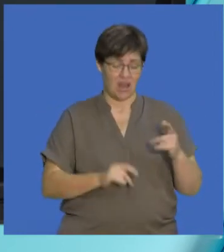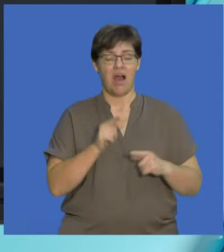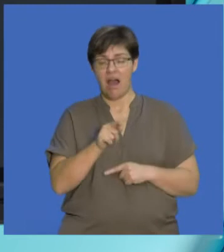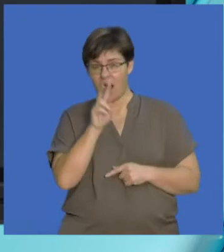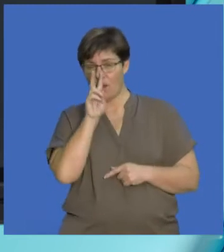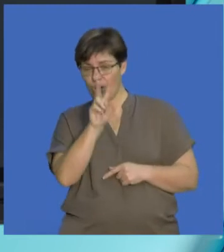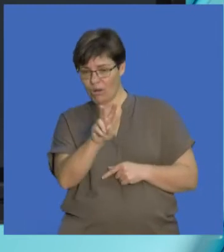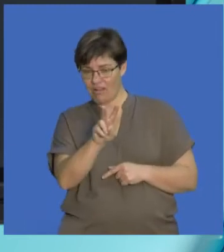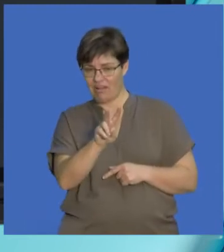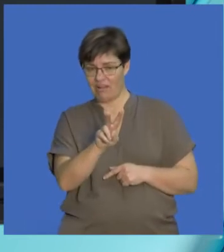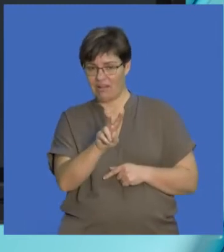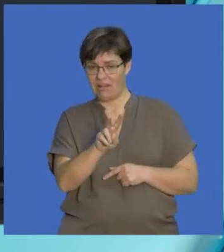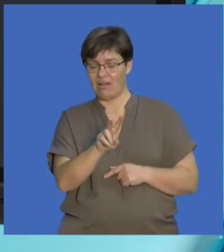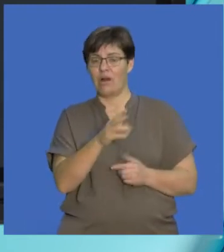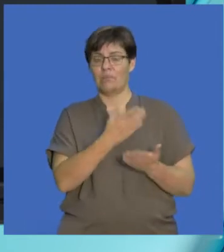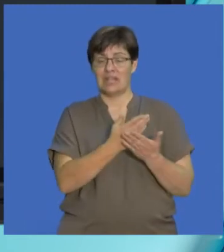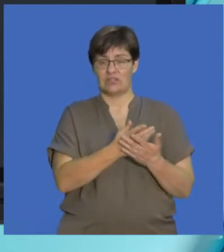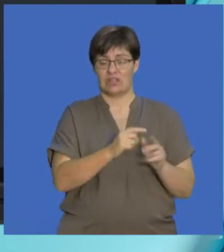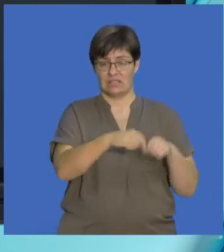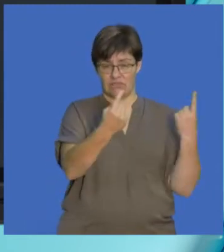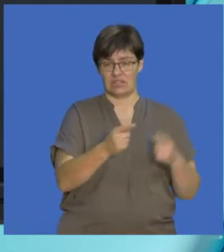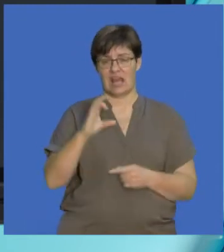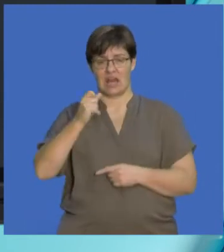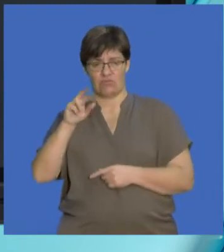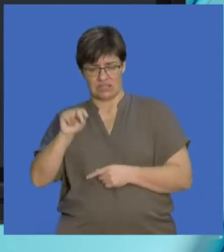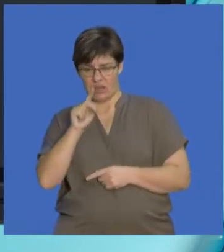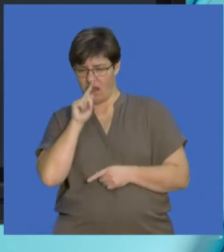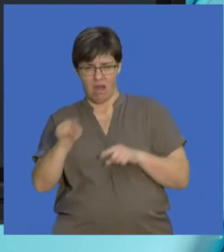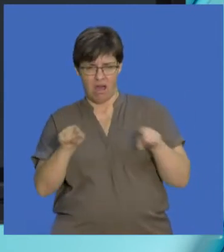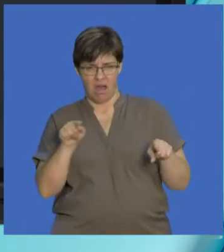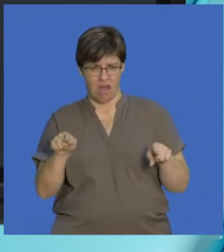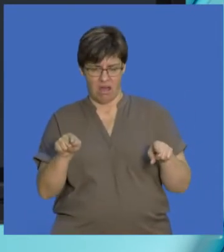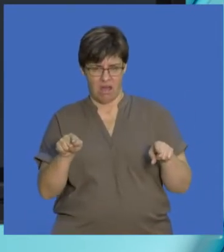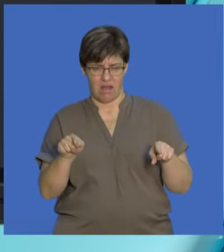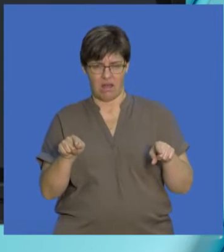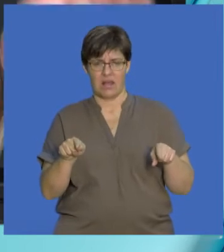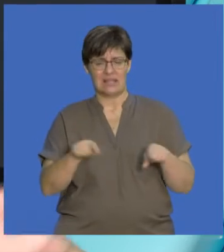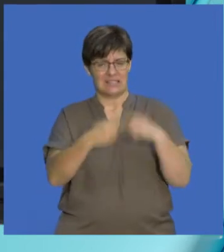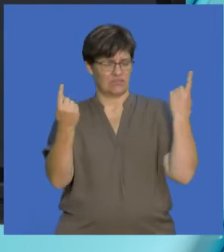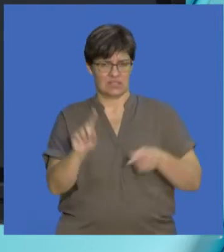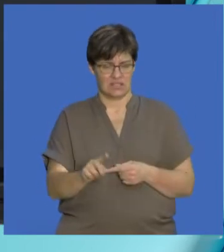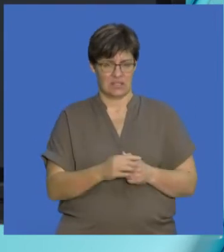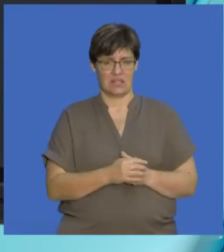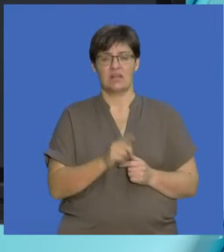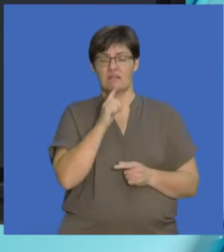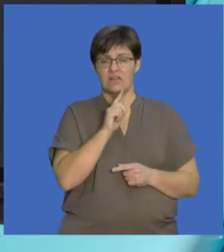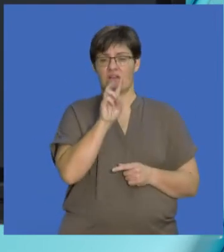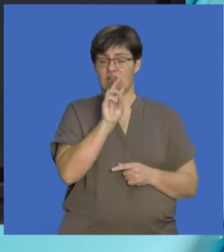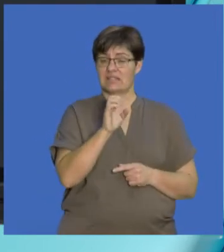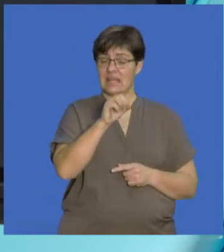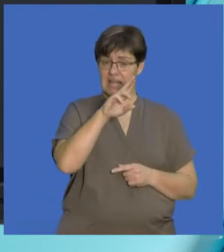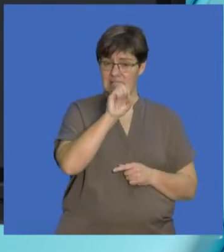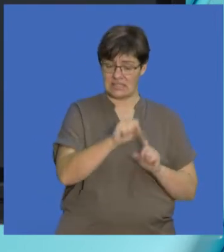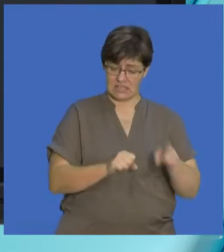the relationship between potential difference and current in one of the 2 circuits, the first one being a series